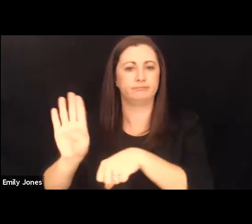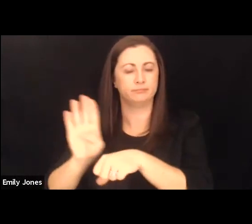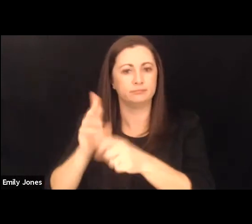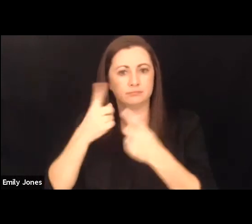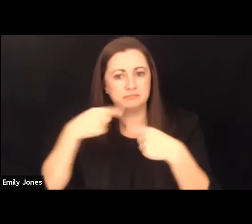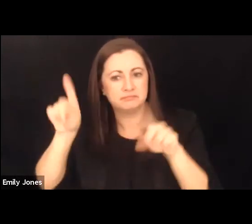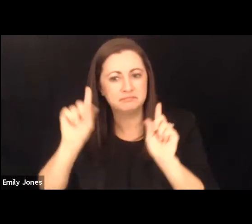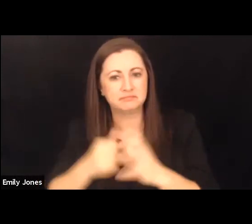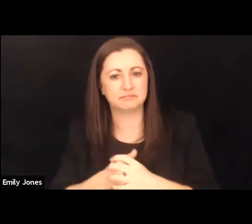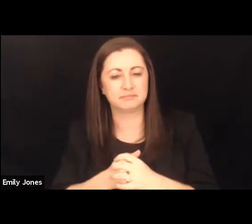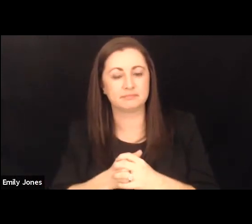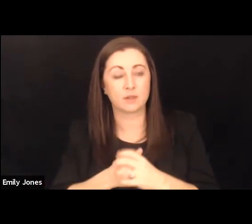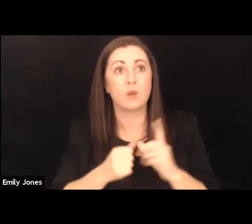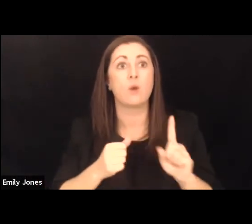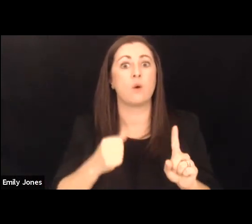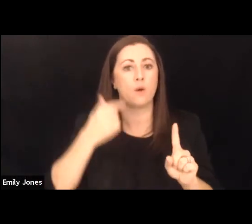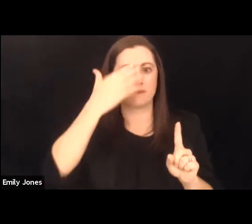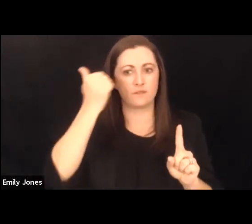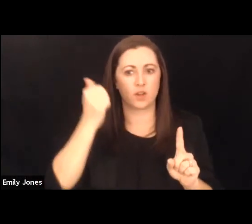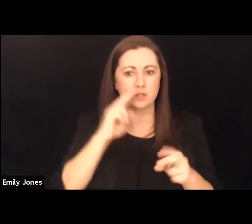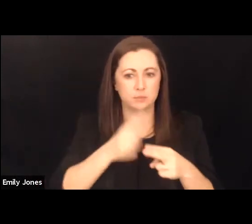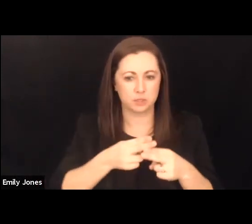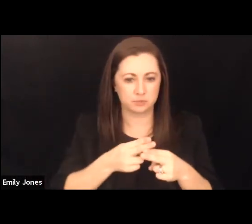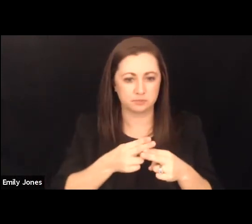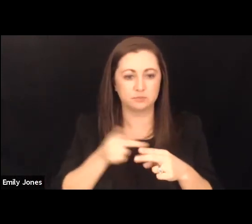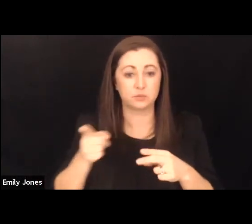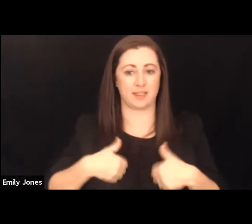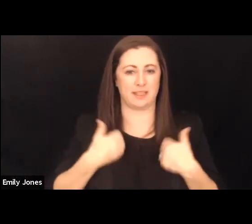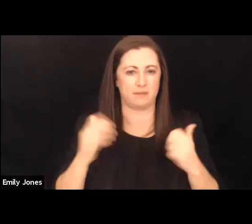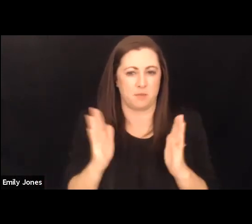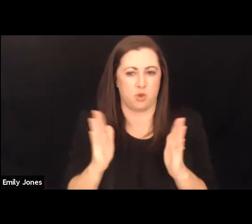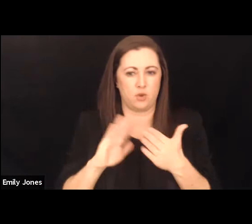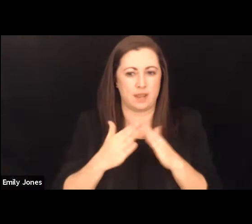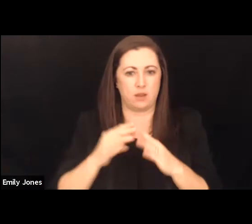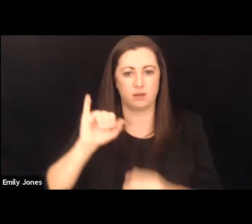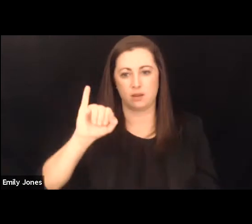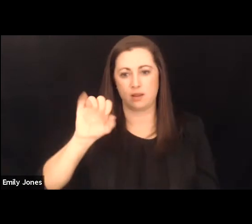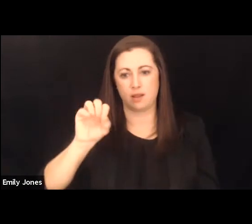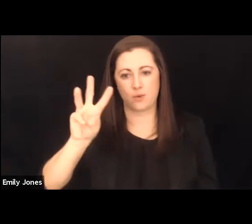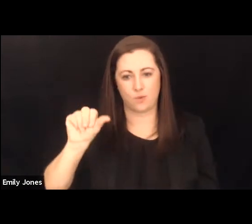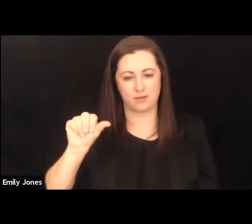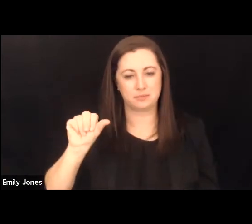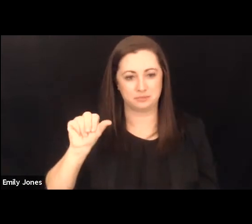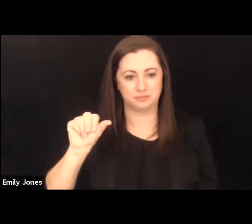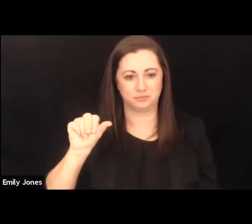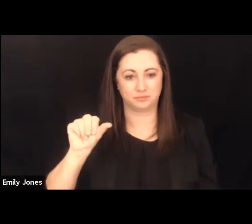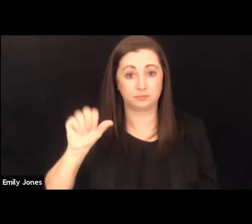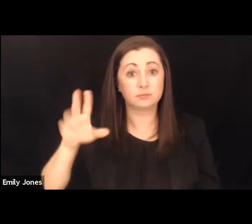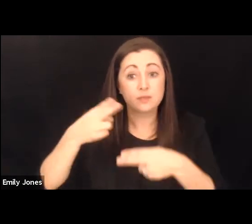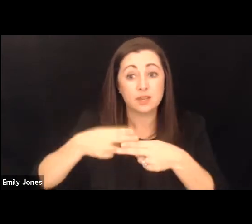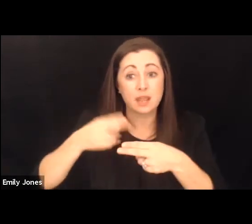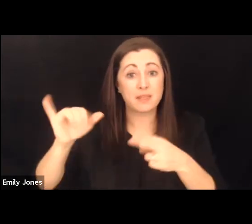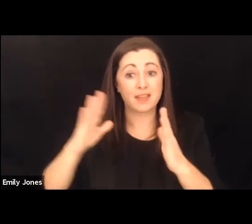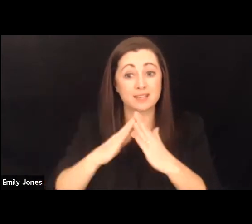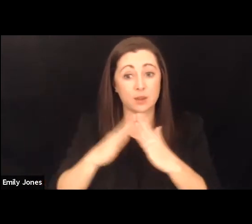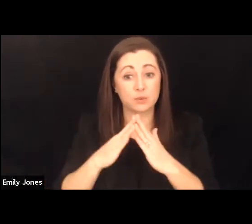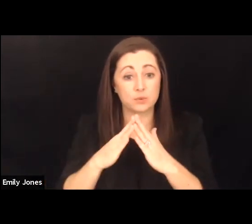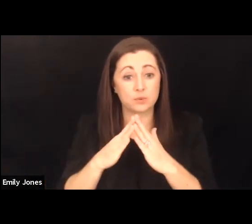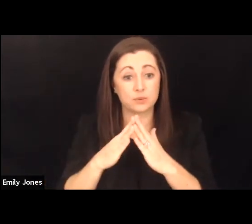Oh yeah, I forgot to mention, I mentioned she lived in a small town in Iowa. You know what the name of that town is?